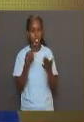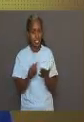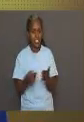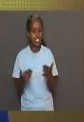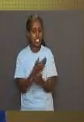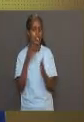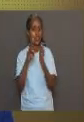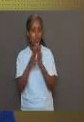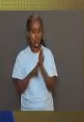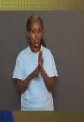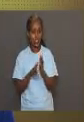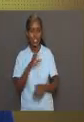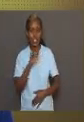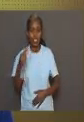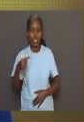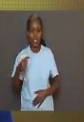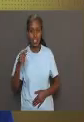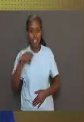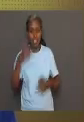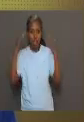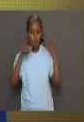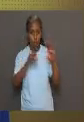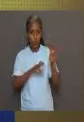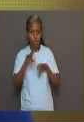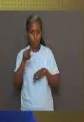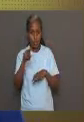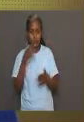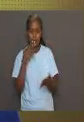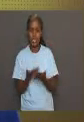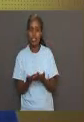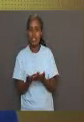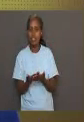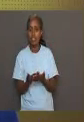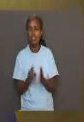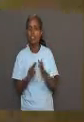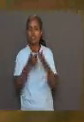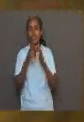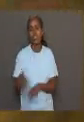unit, and I hope you are as well. Let us begin, students.